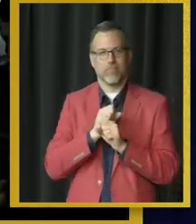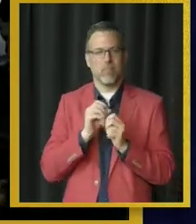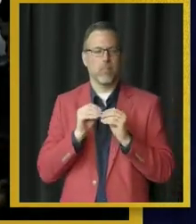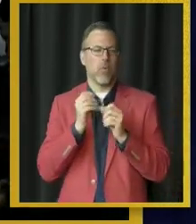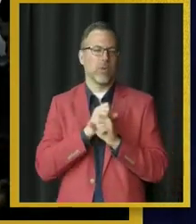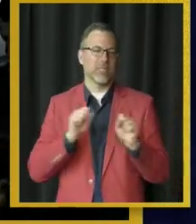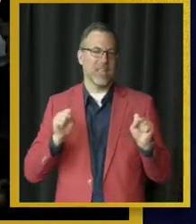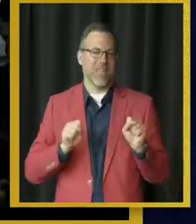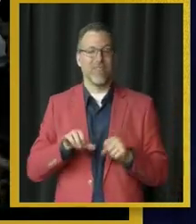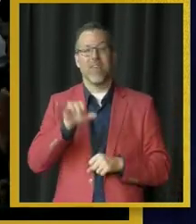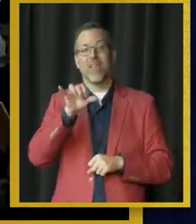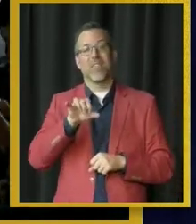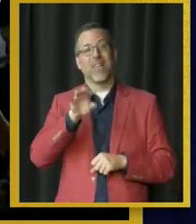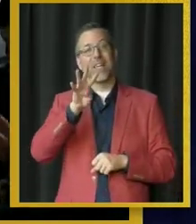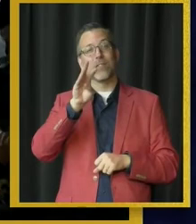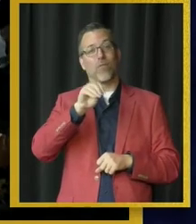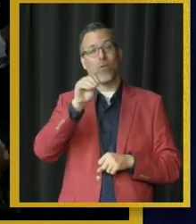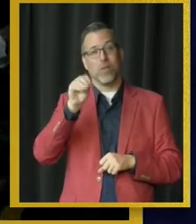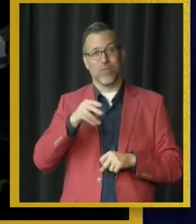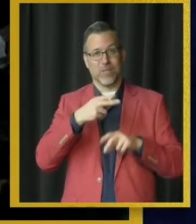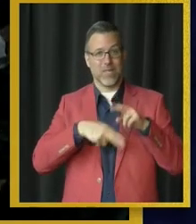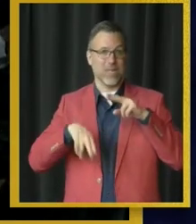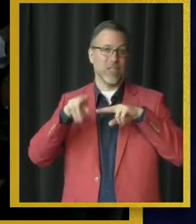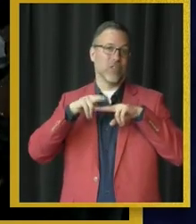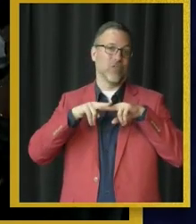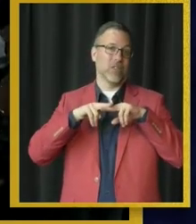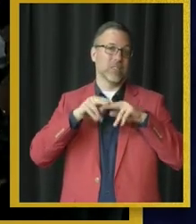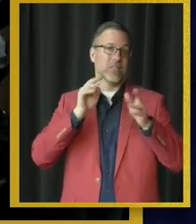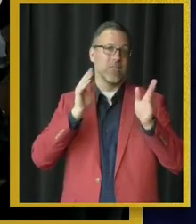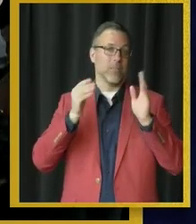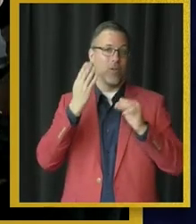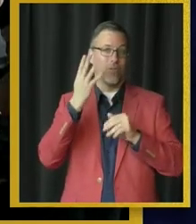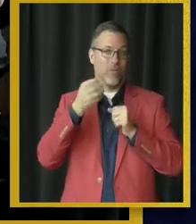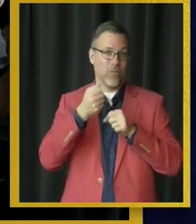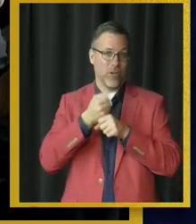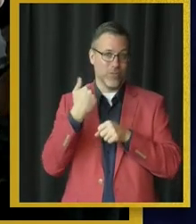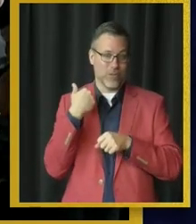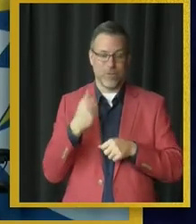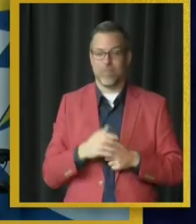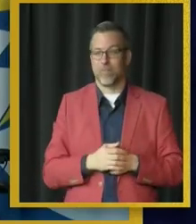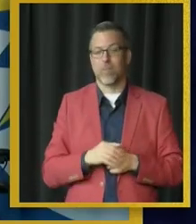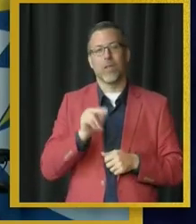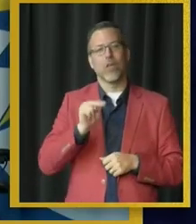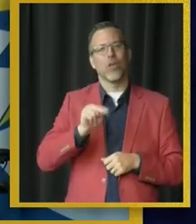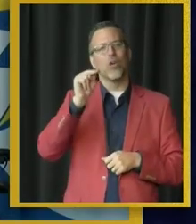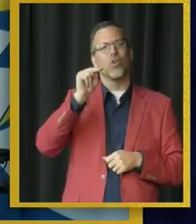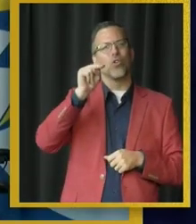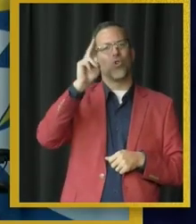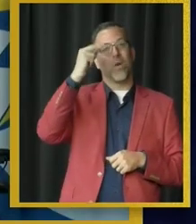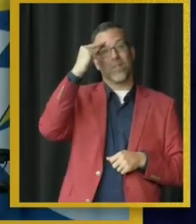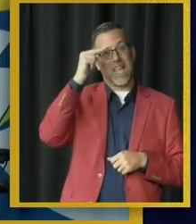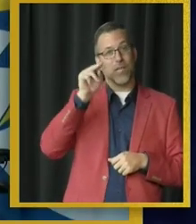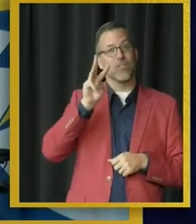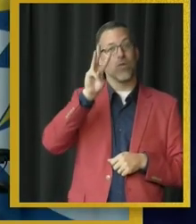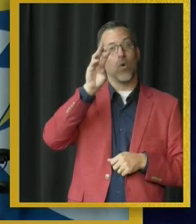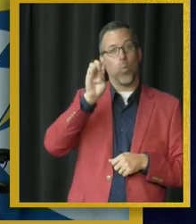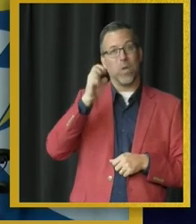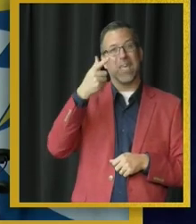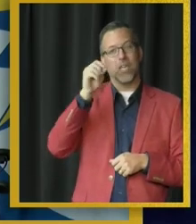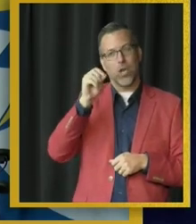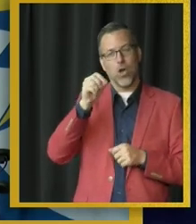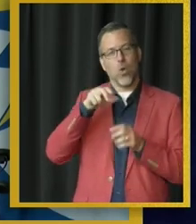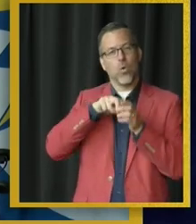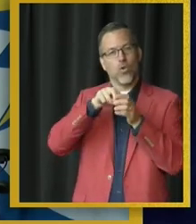a 40% increase from 4 years ago. And North Nashville WeGo riders will soon see their